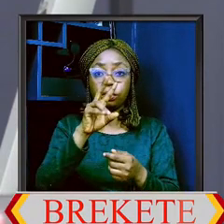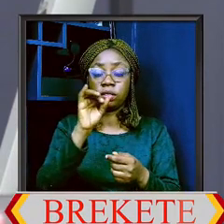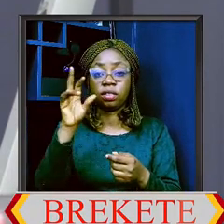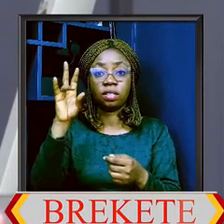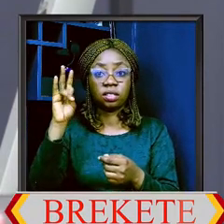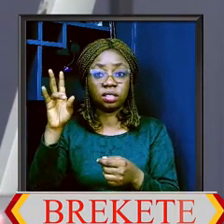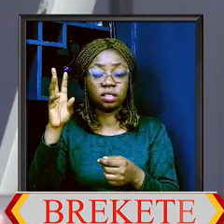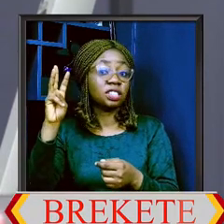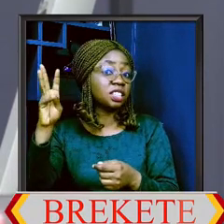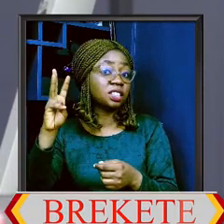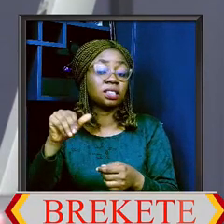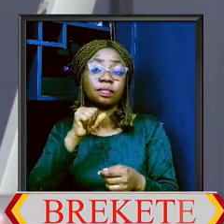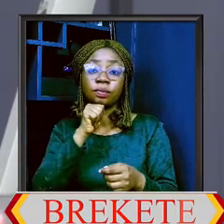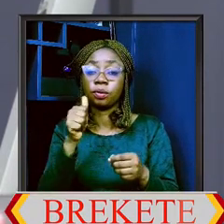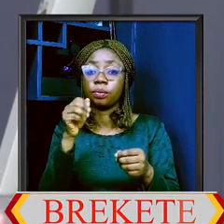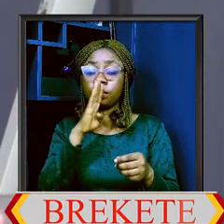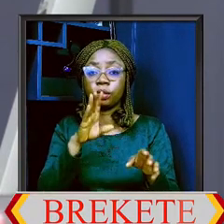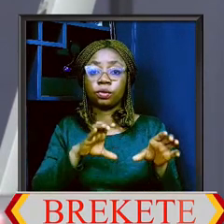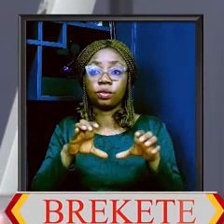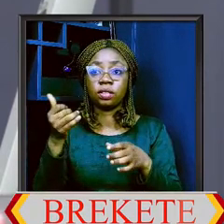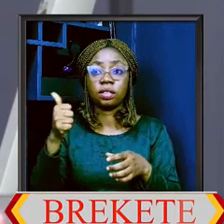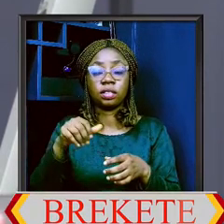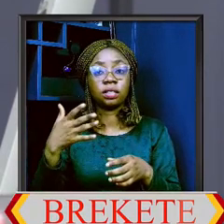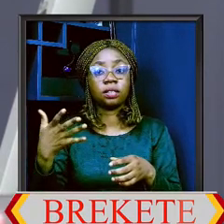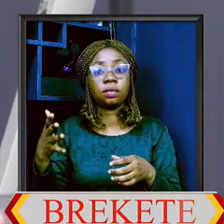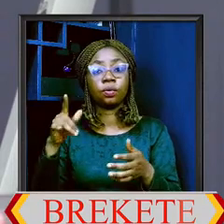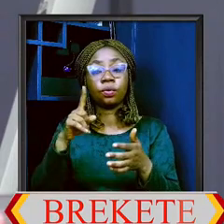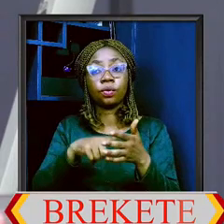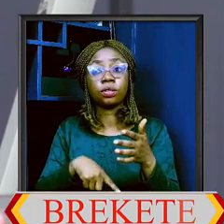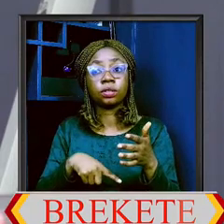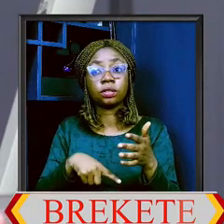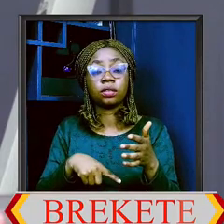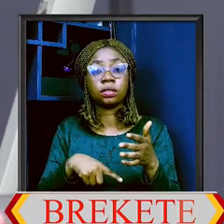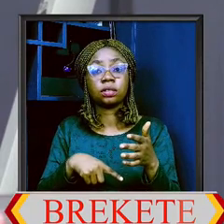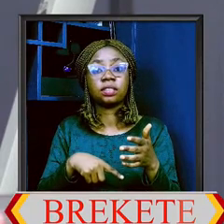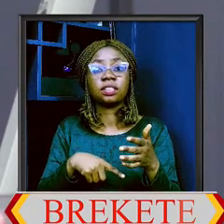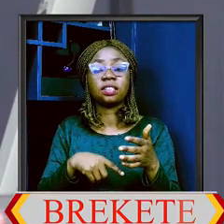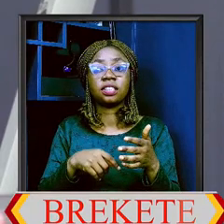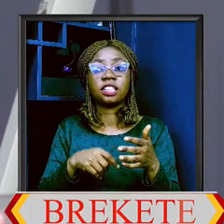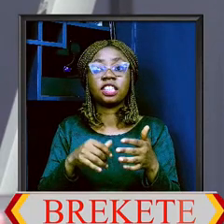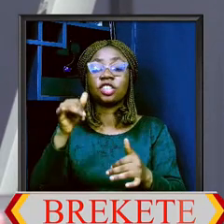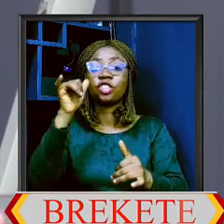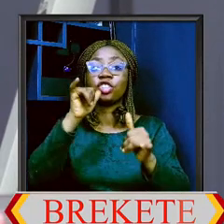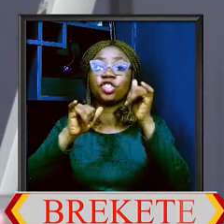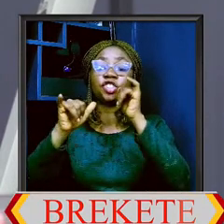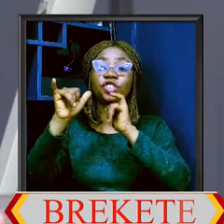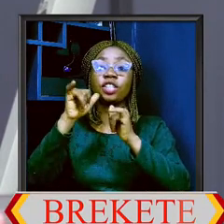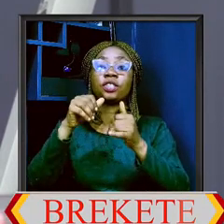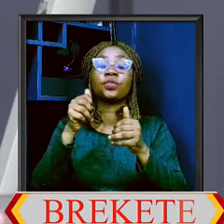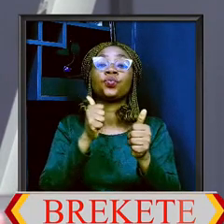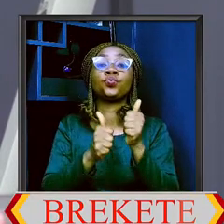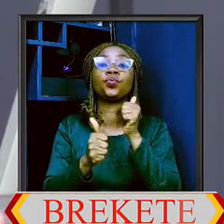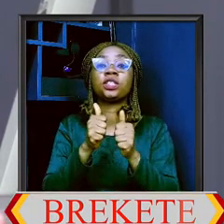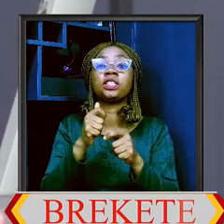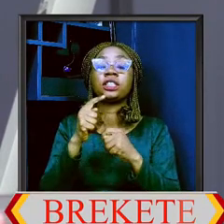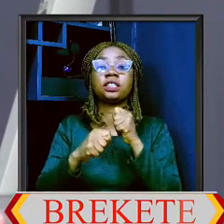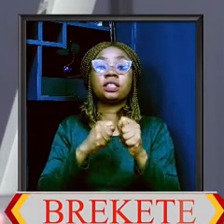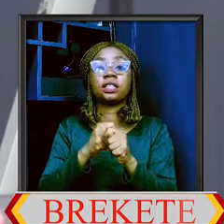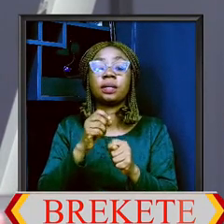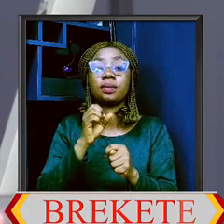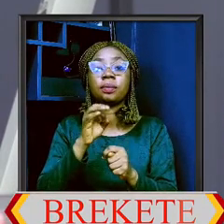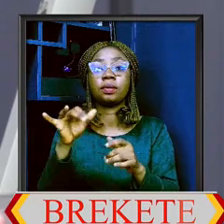of supp he Supply drink drink supp drink which type of Dr